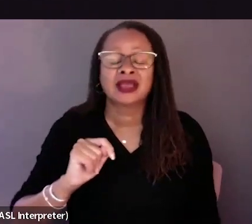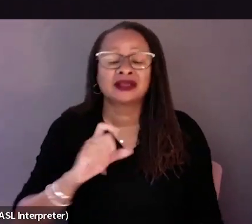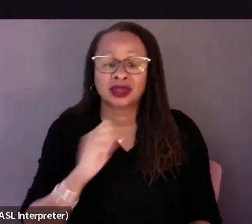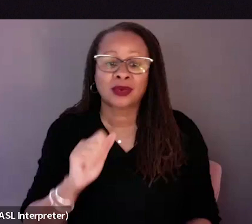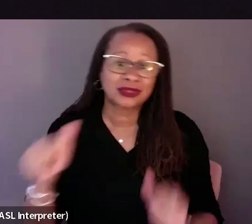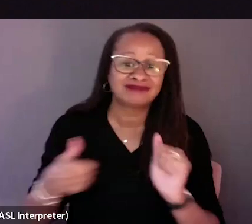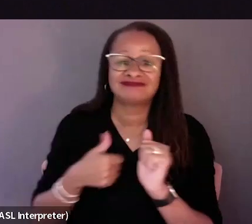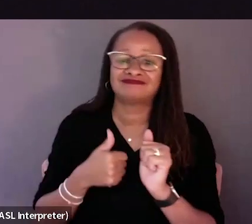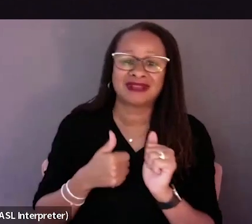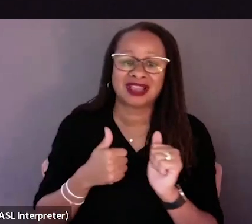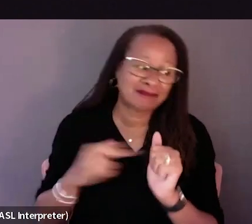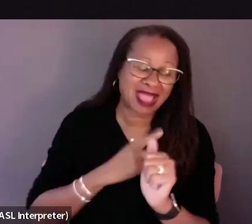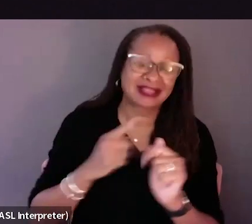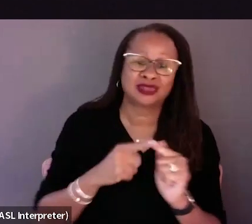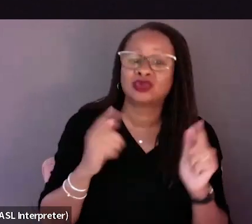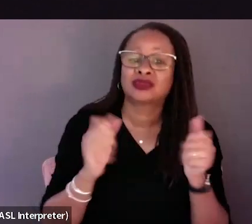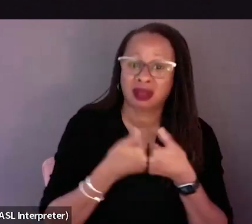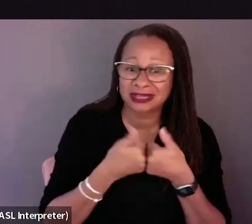itself. And